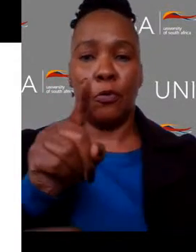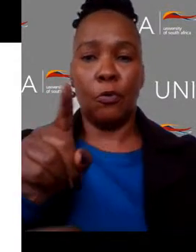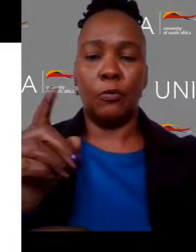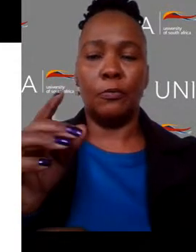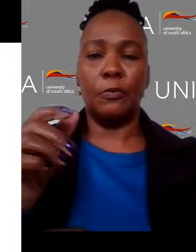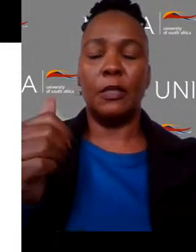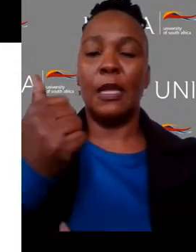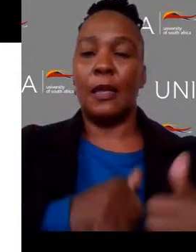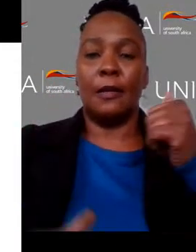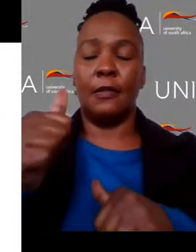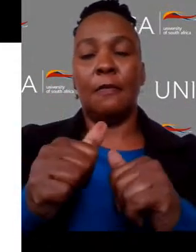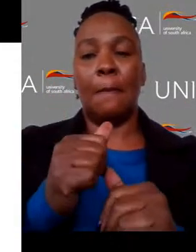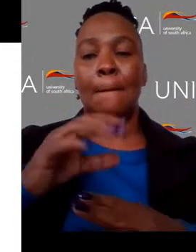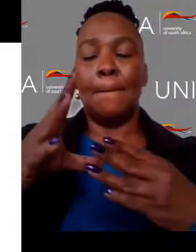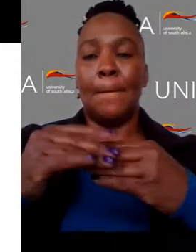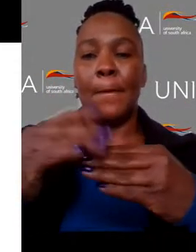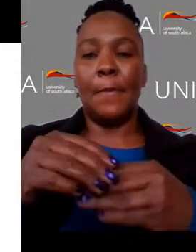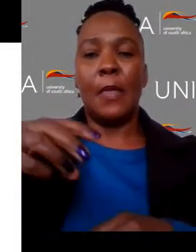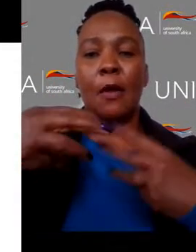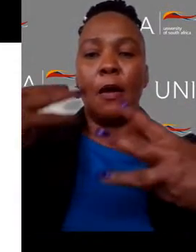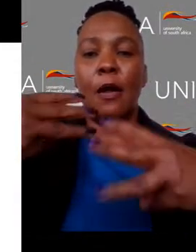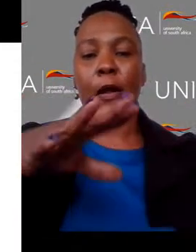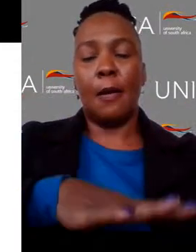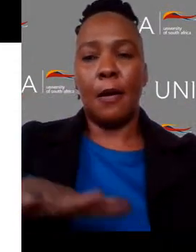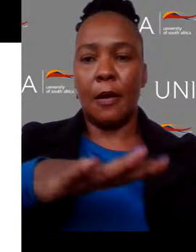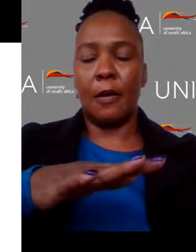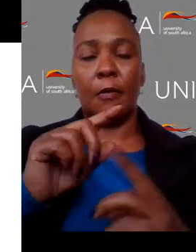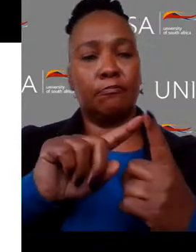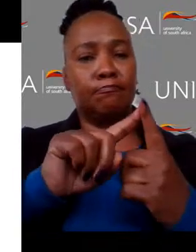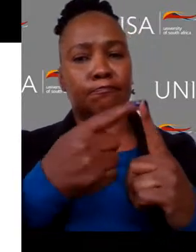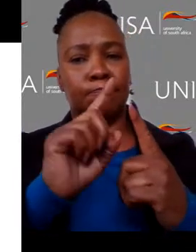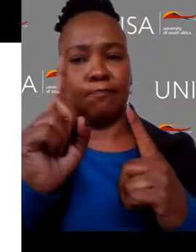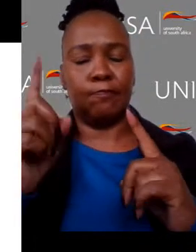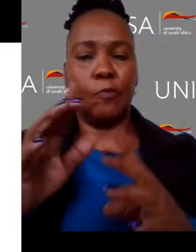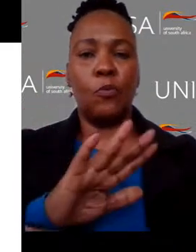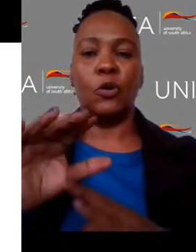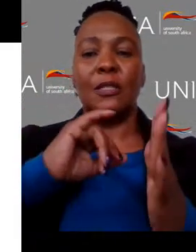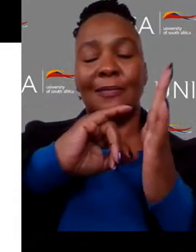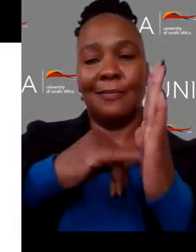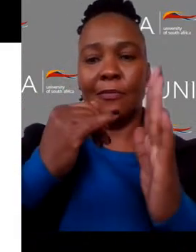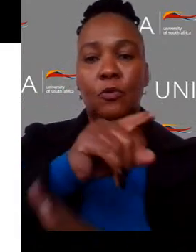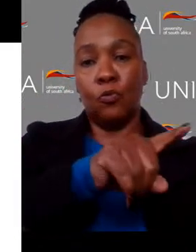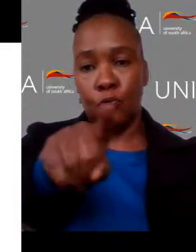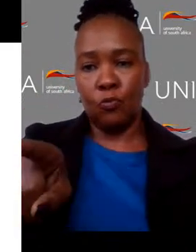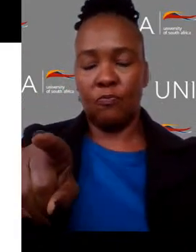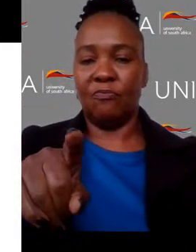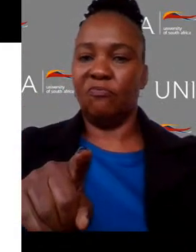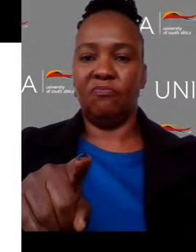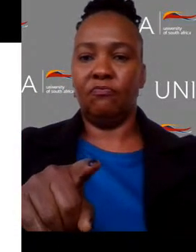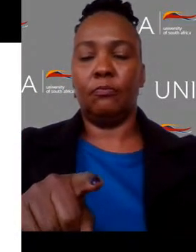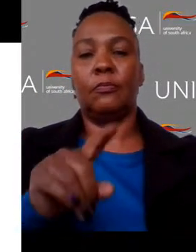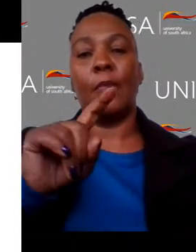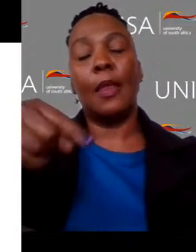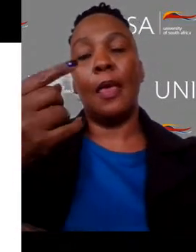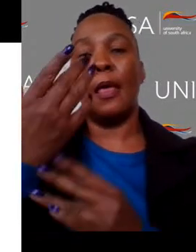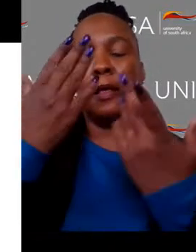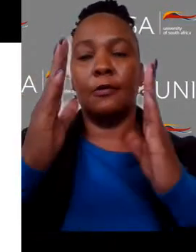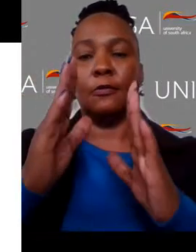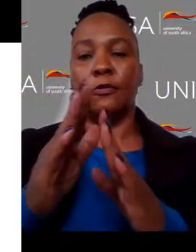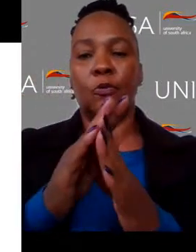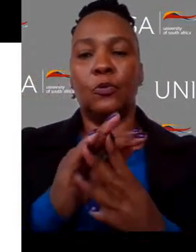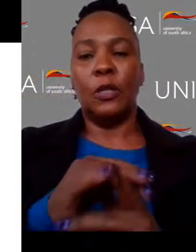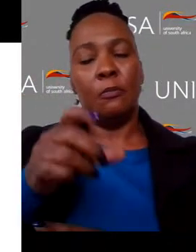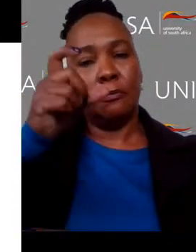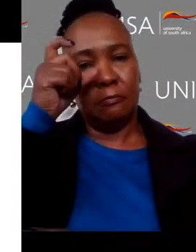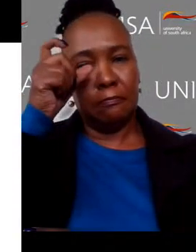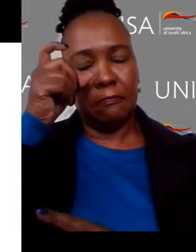the workplace. The point being, it's not just about you. If any other student cheats,